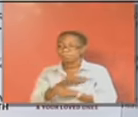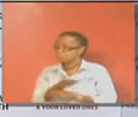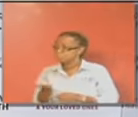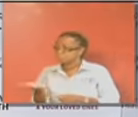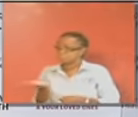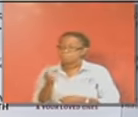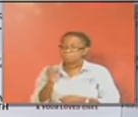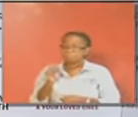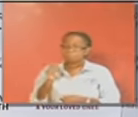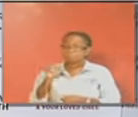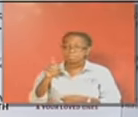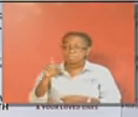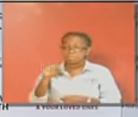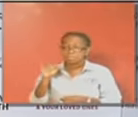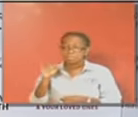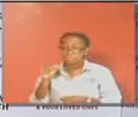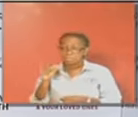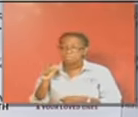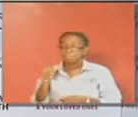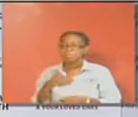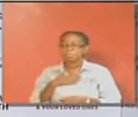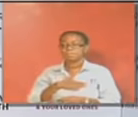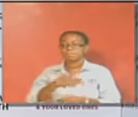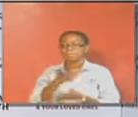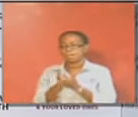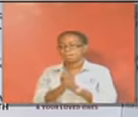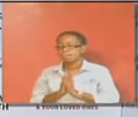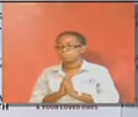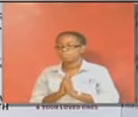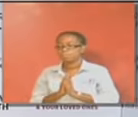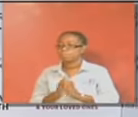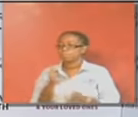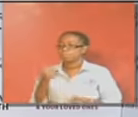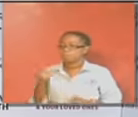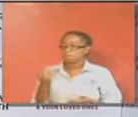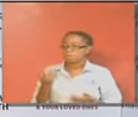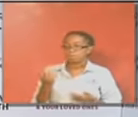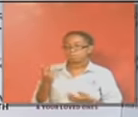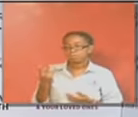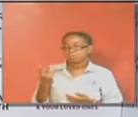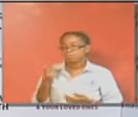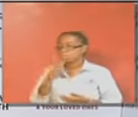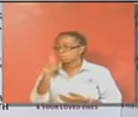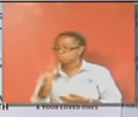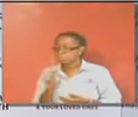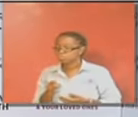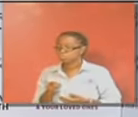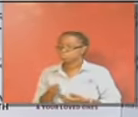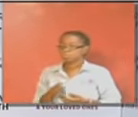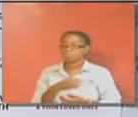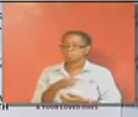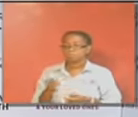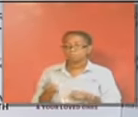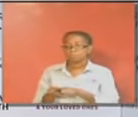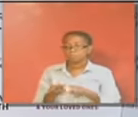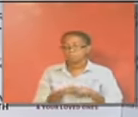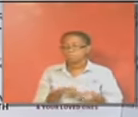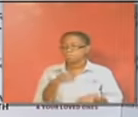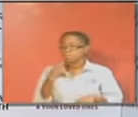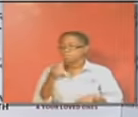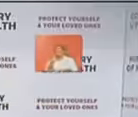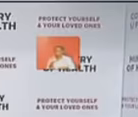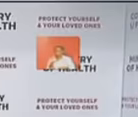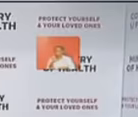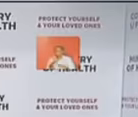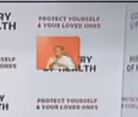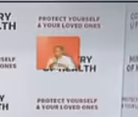ask both at the same time, and just indicate to us the entity that you represent and your name, please. Of course, we'll try to go as